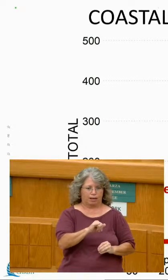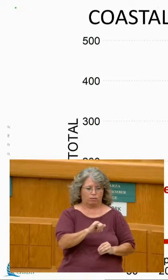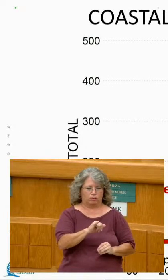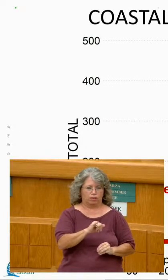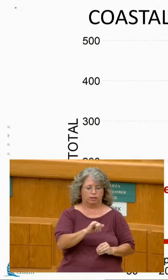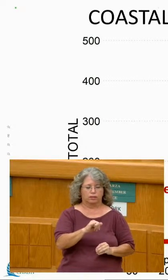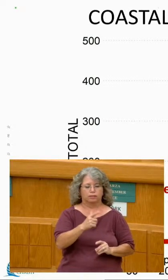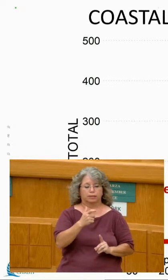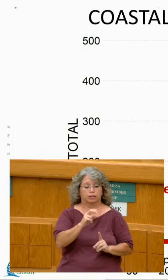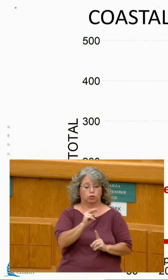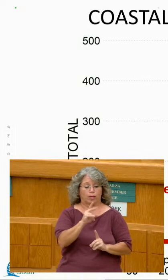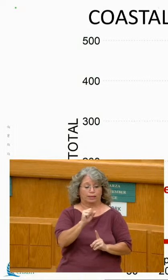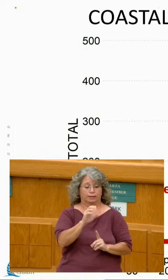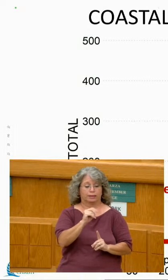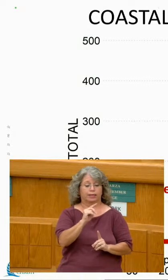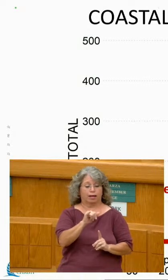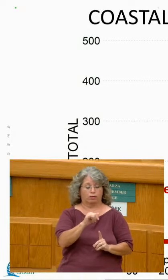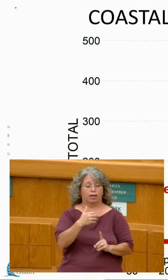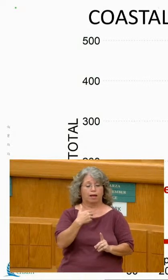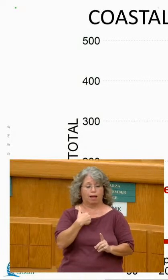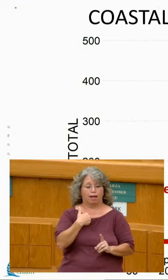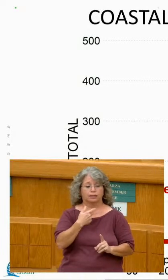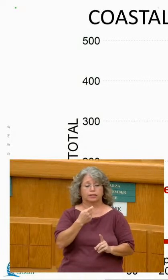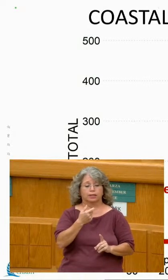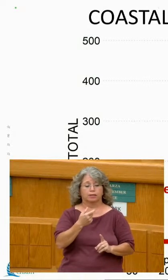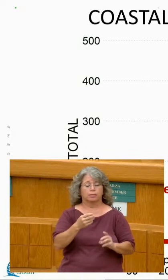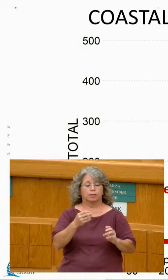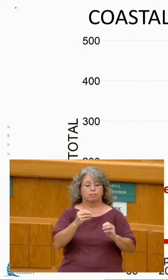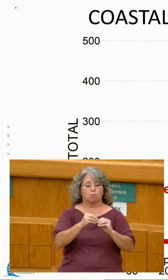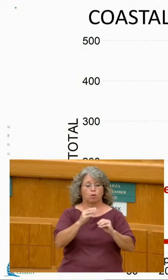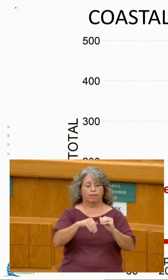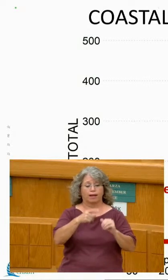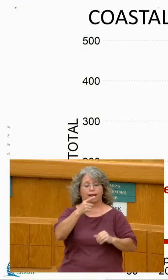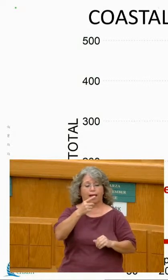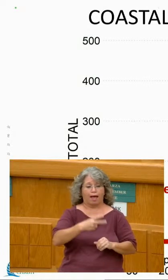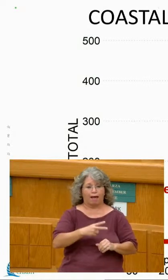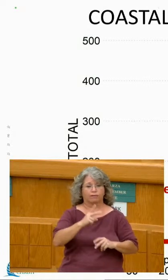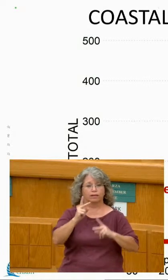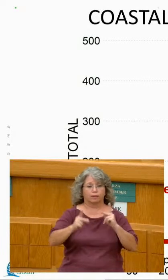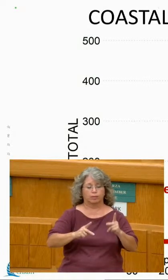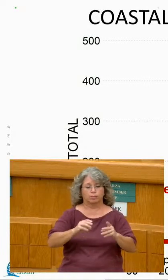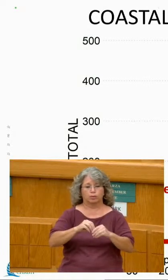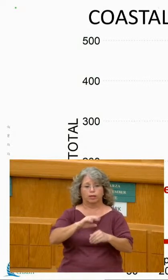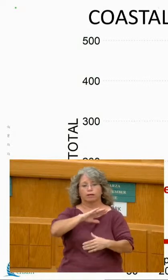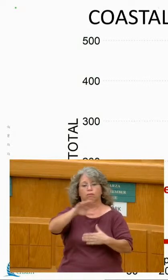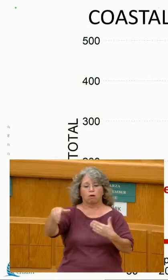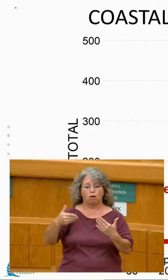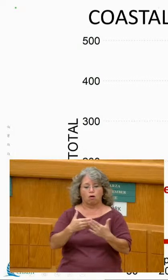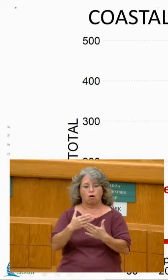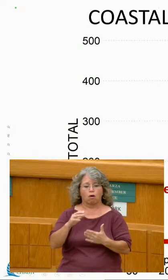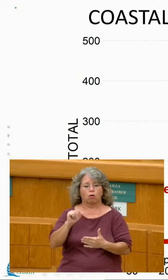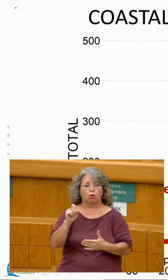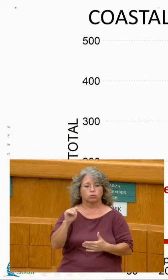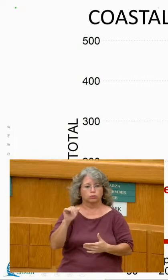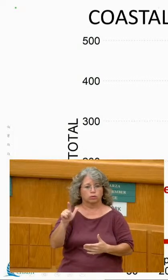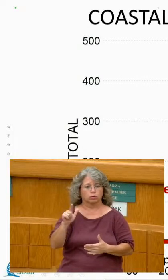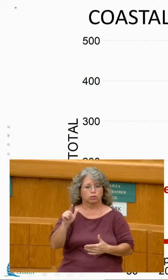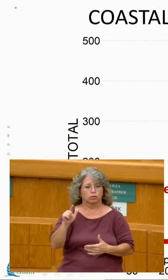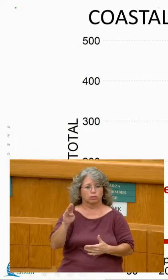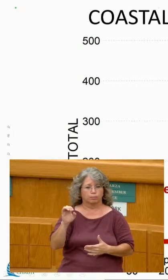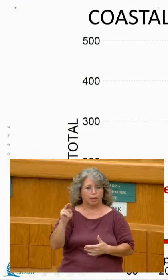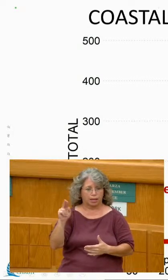because Nueces County has a little bit over half of all the people in the Coastal Bend, and there's still a